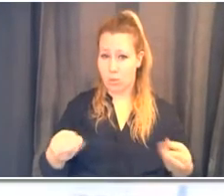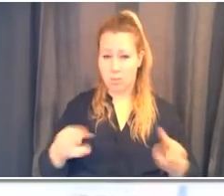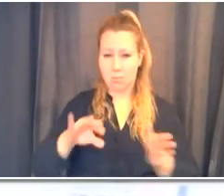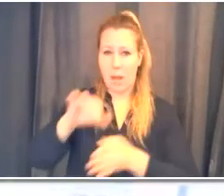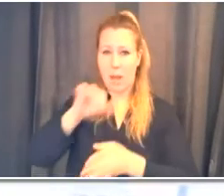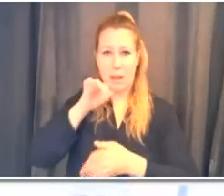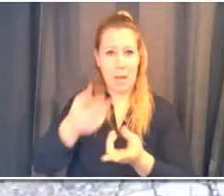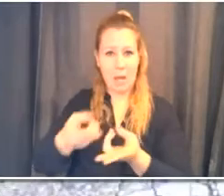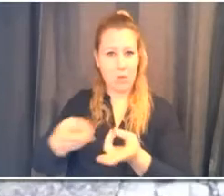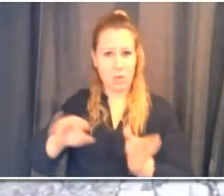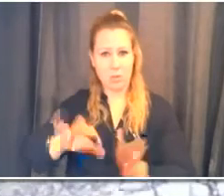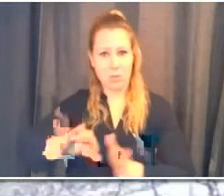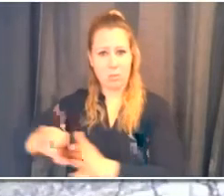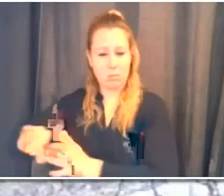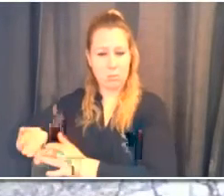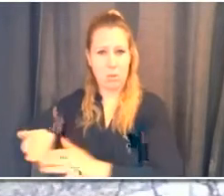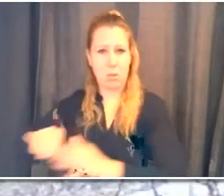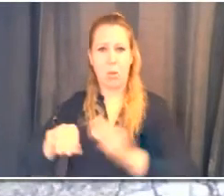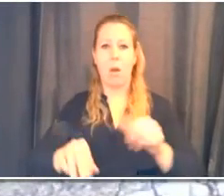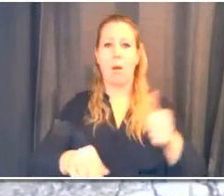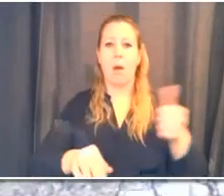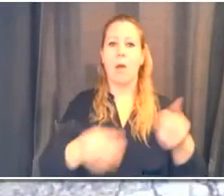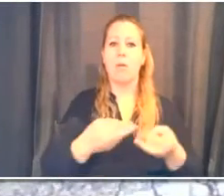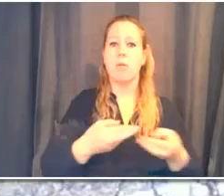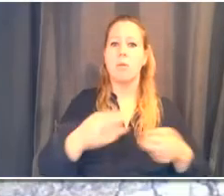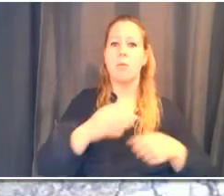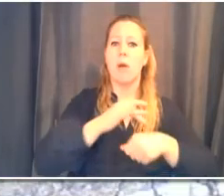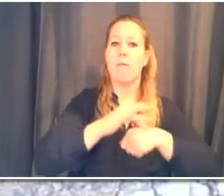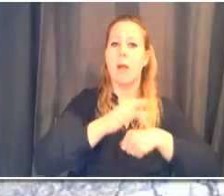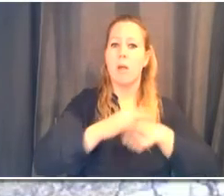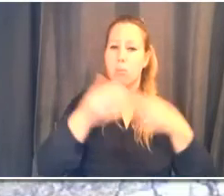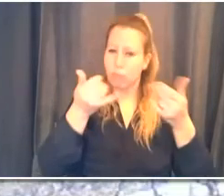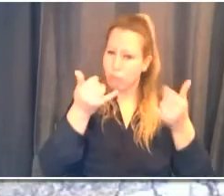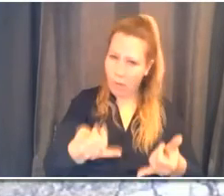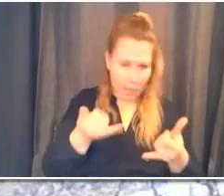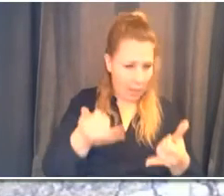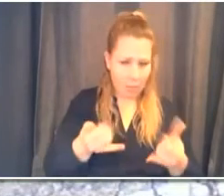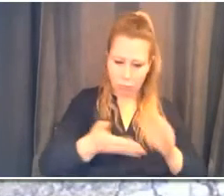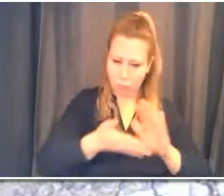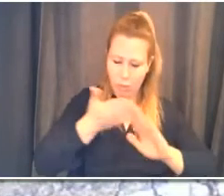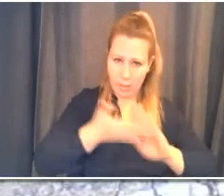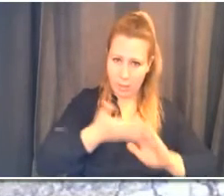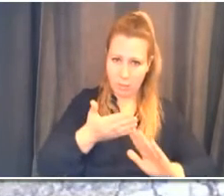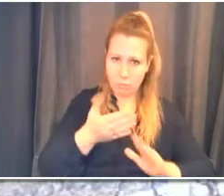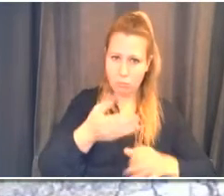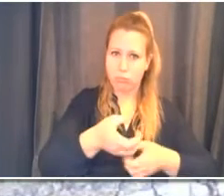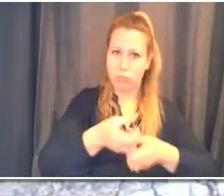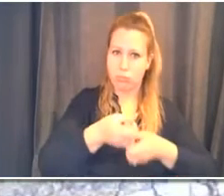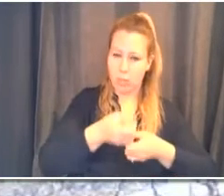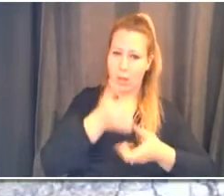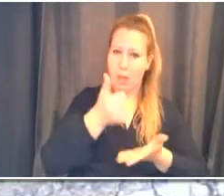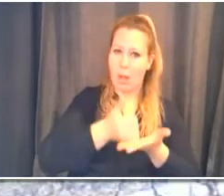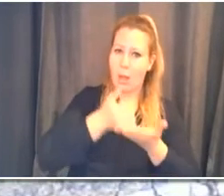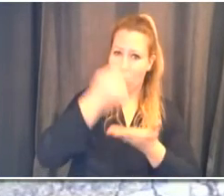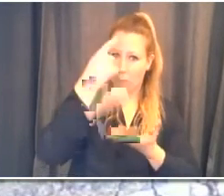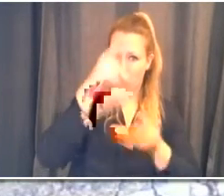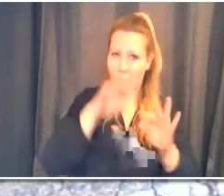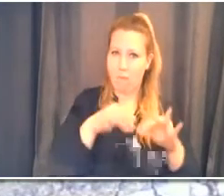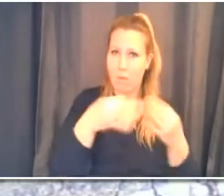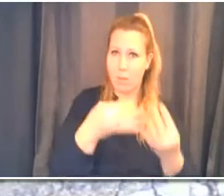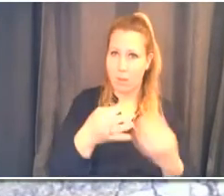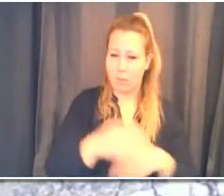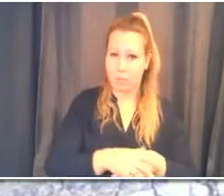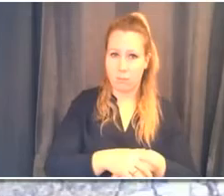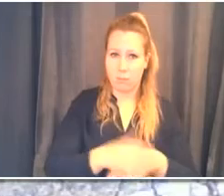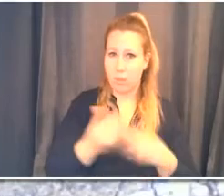partner that is a great question and one of the first things they can do is reach out to our family Justice centers they're in every borrow